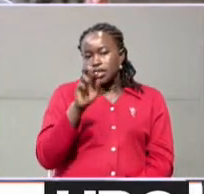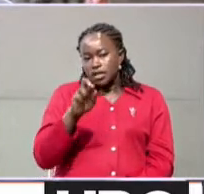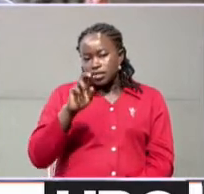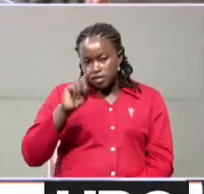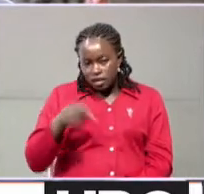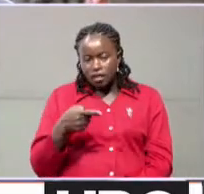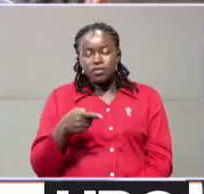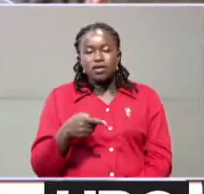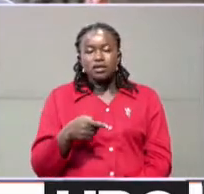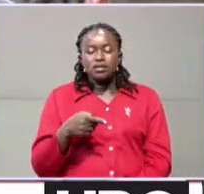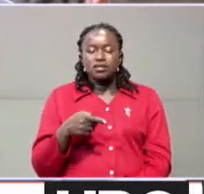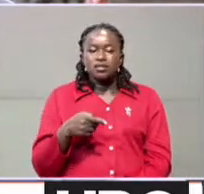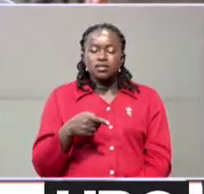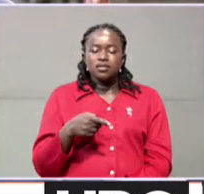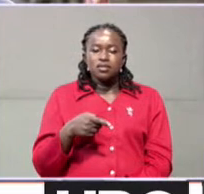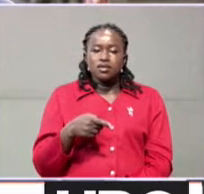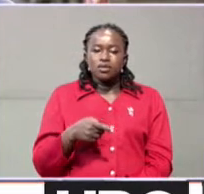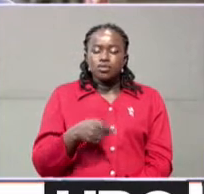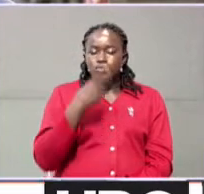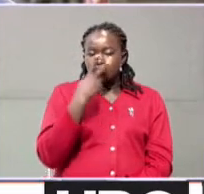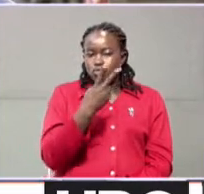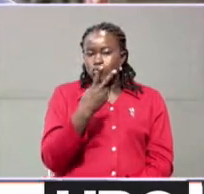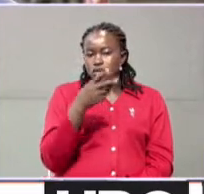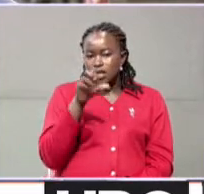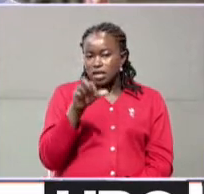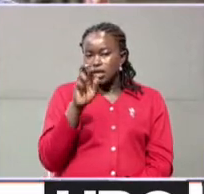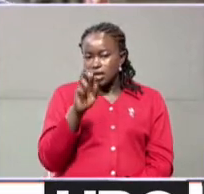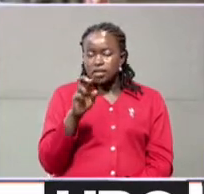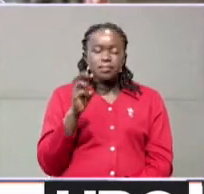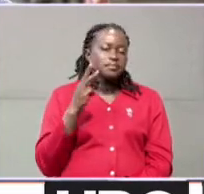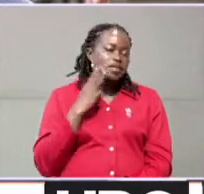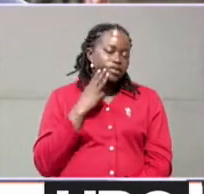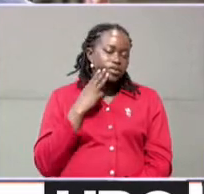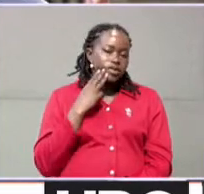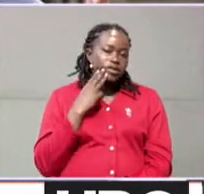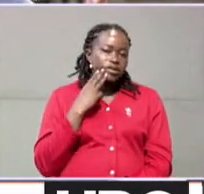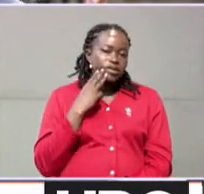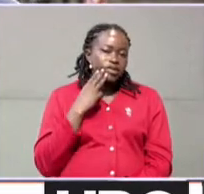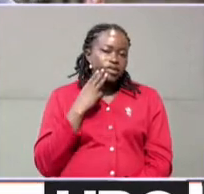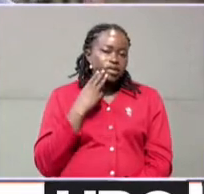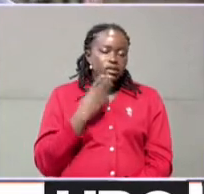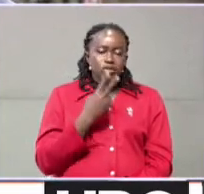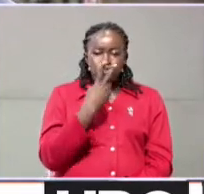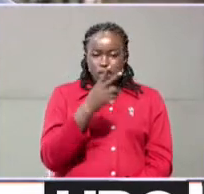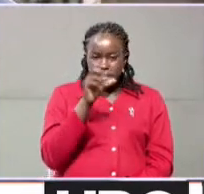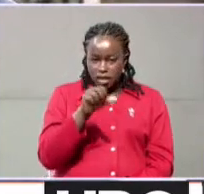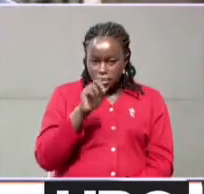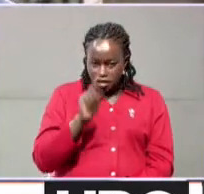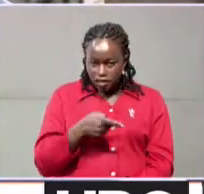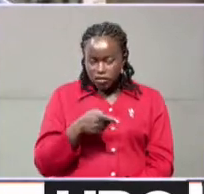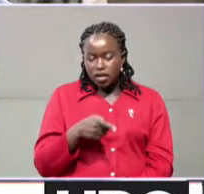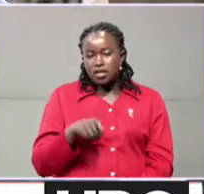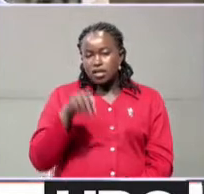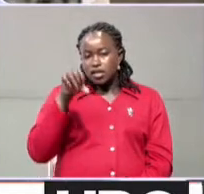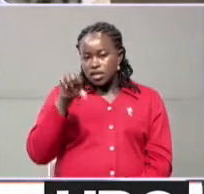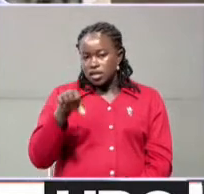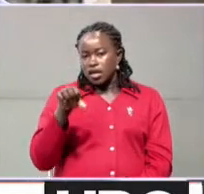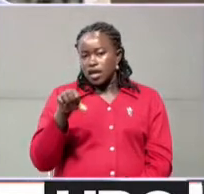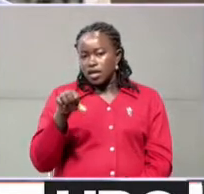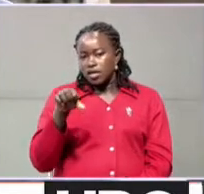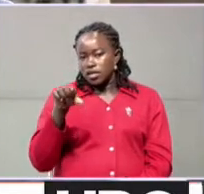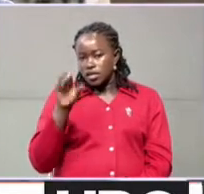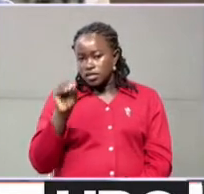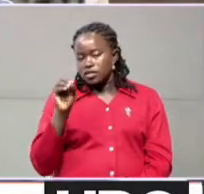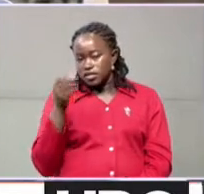000 20 i mean 298 million 29 906